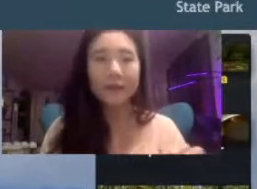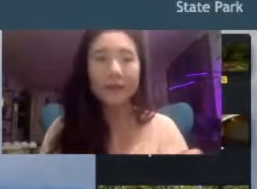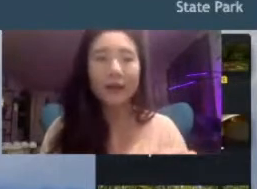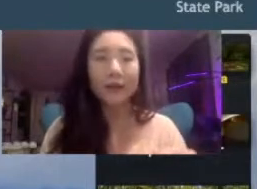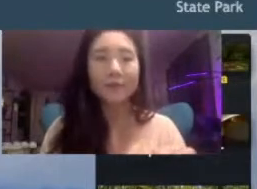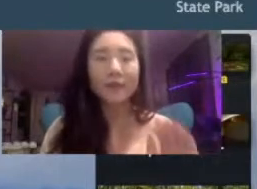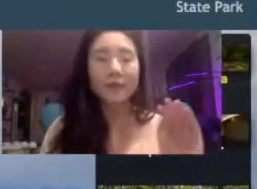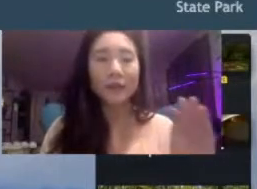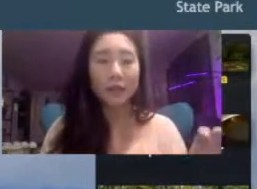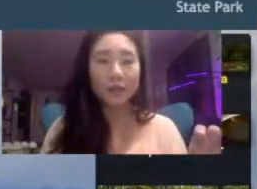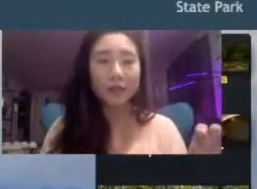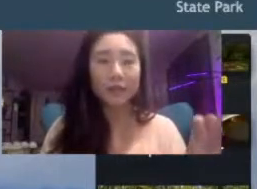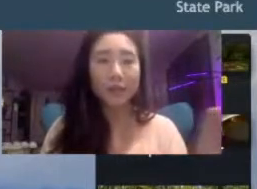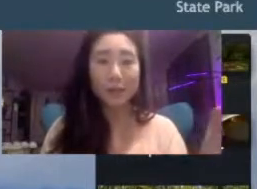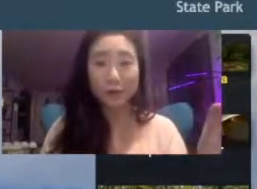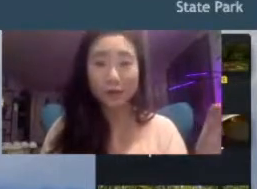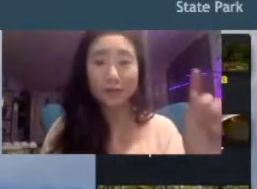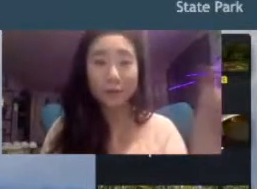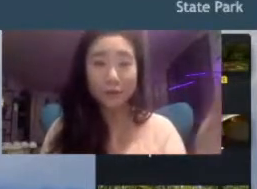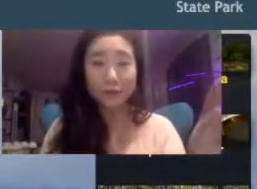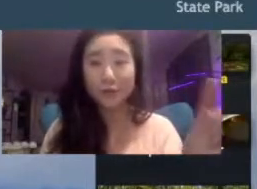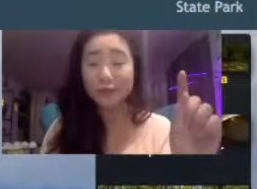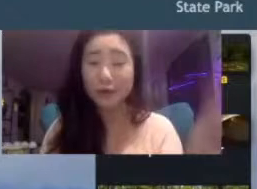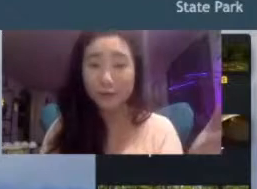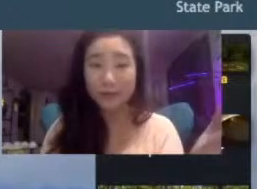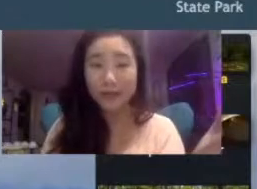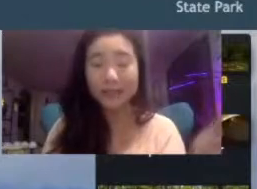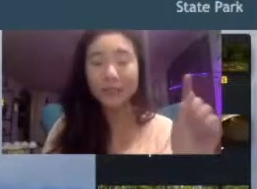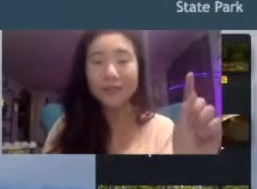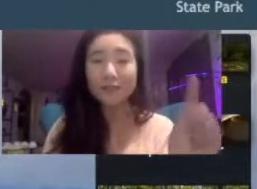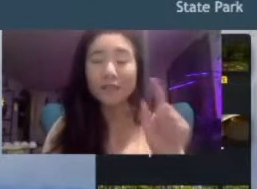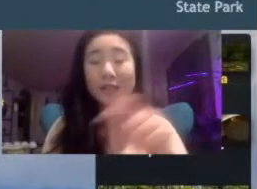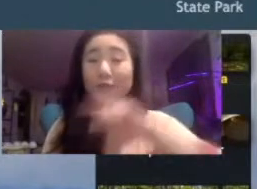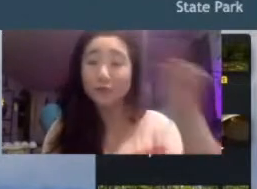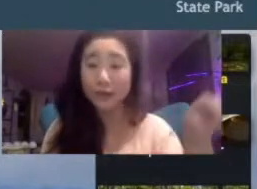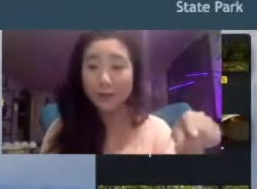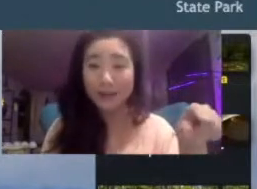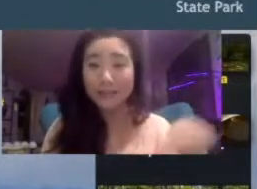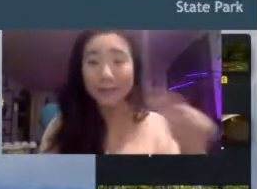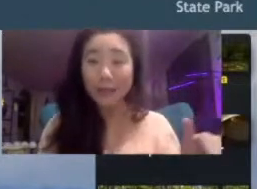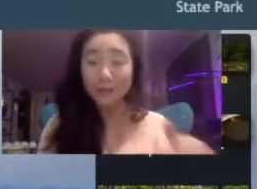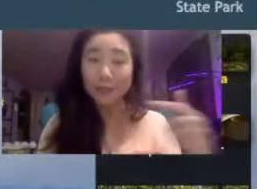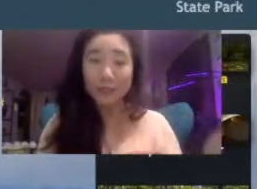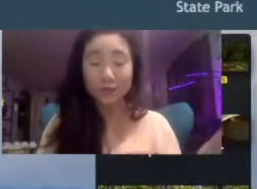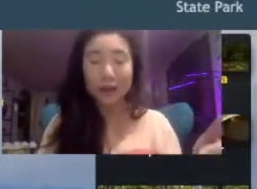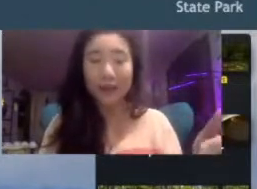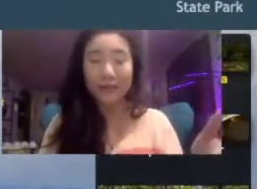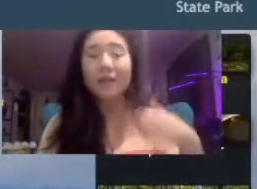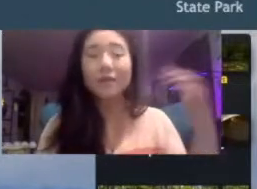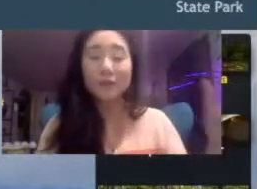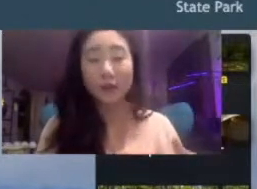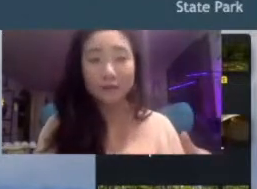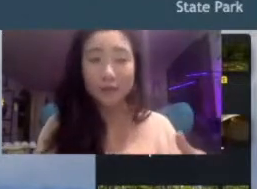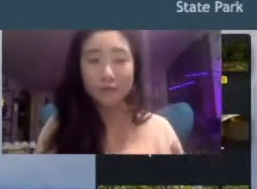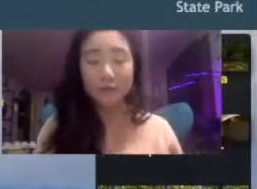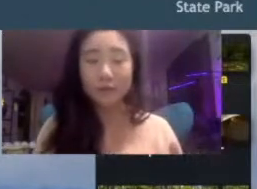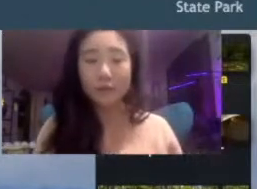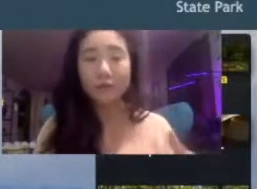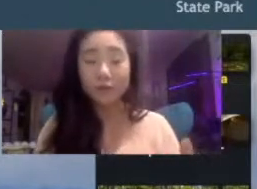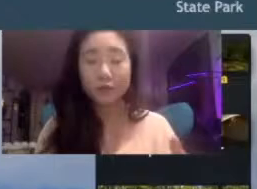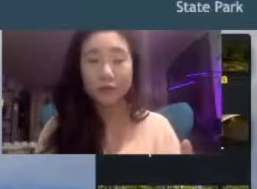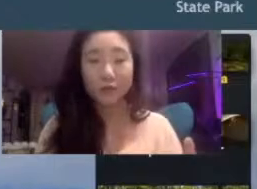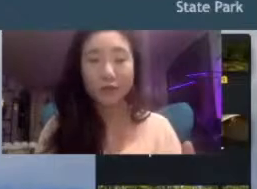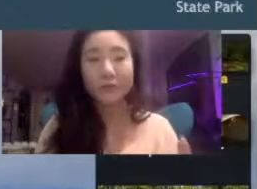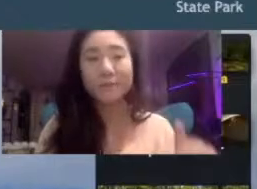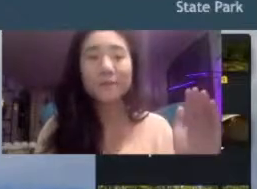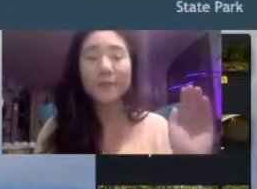here. Here in the top corner is the virtual tours homepage, and this will take you straight back to that page we just were at with all of their